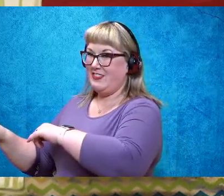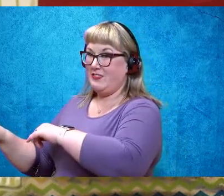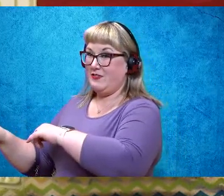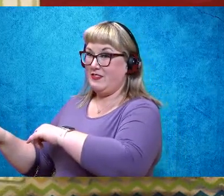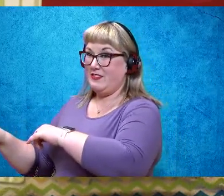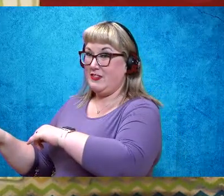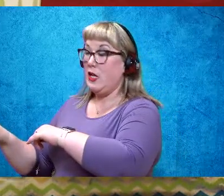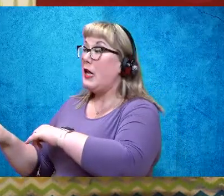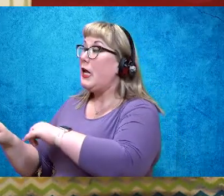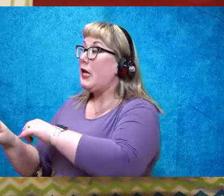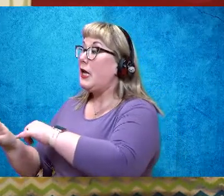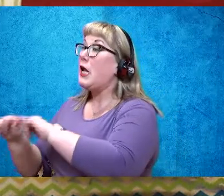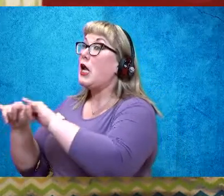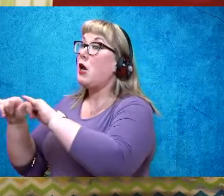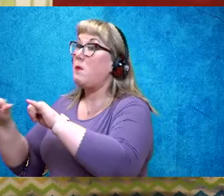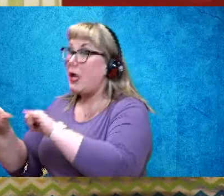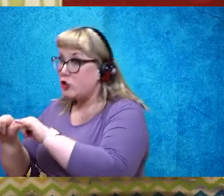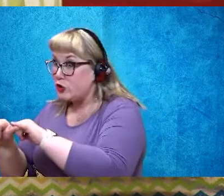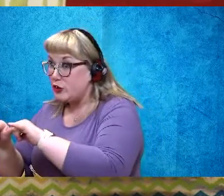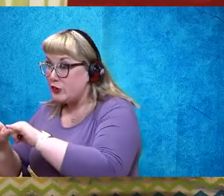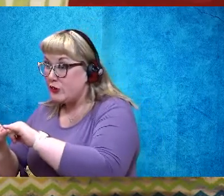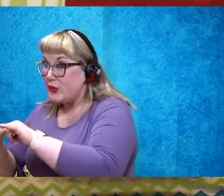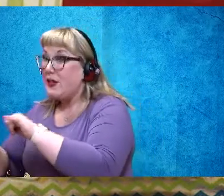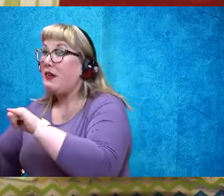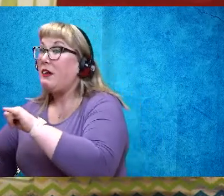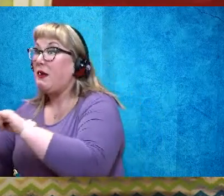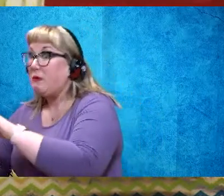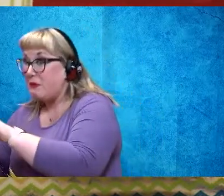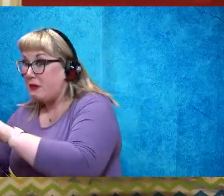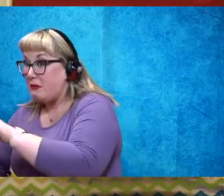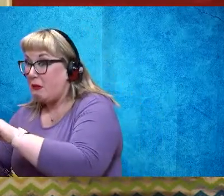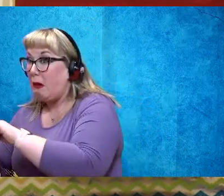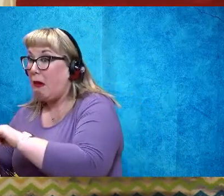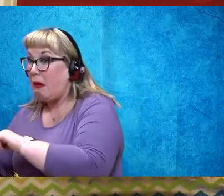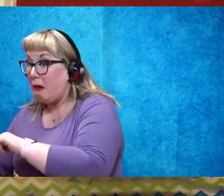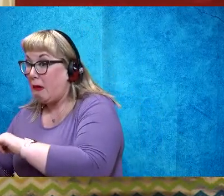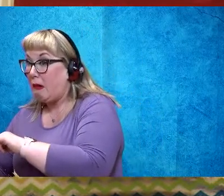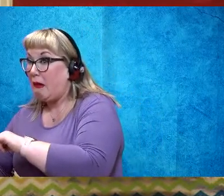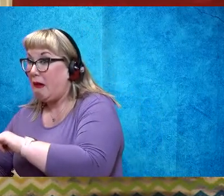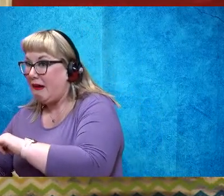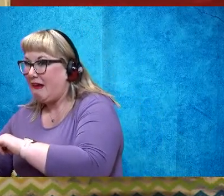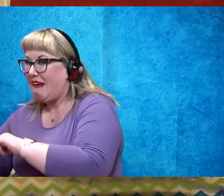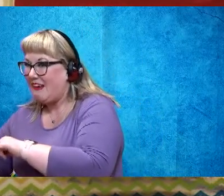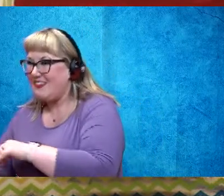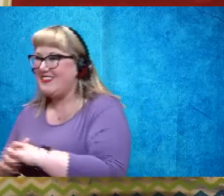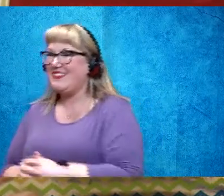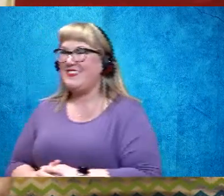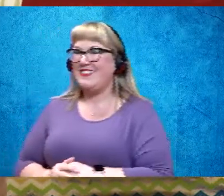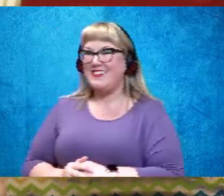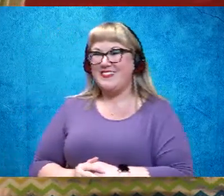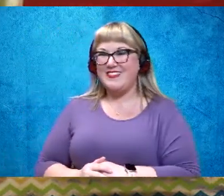He measured and measured. He's over here now.